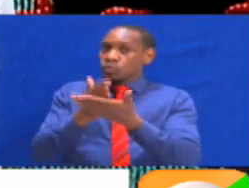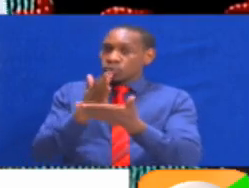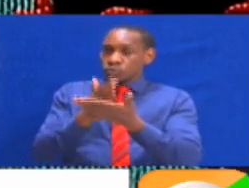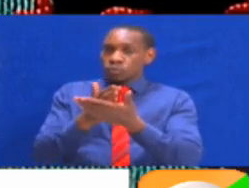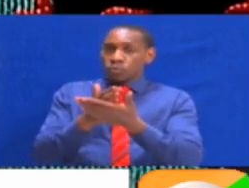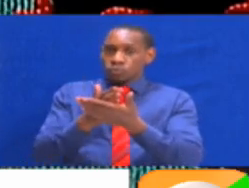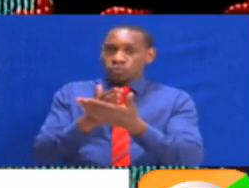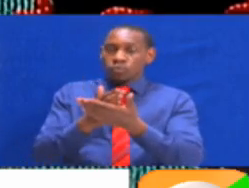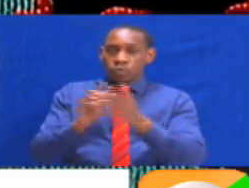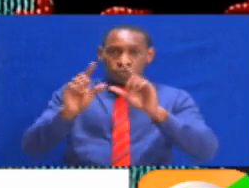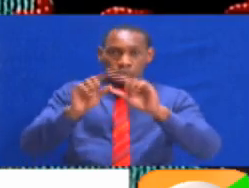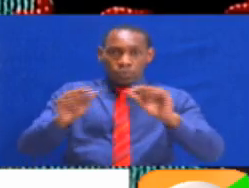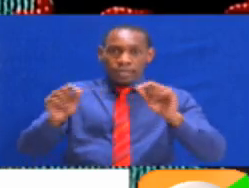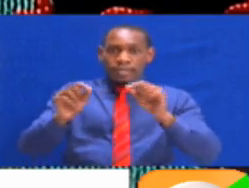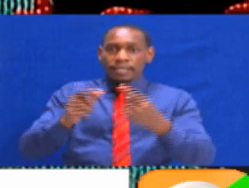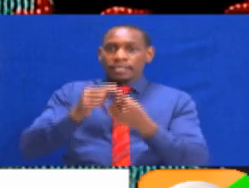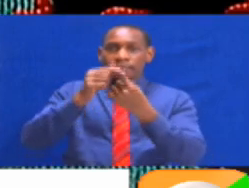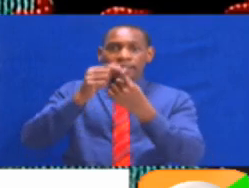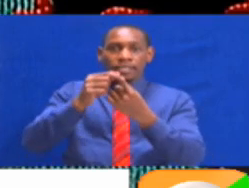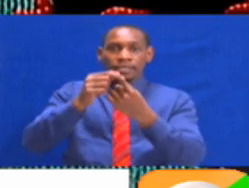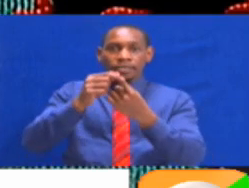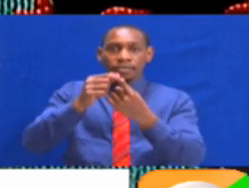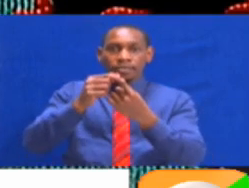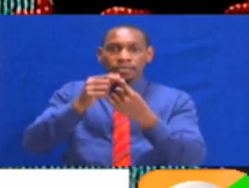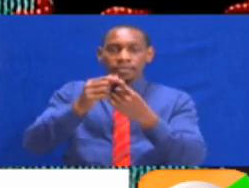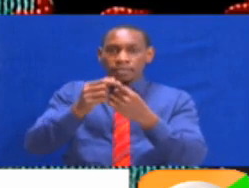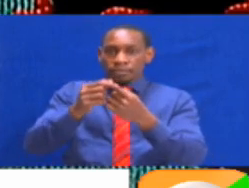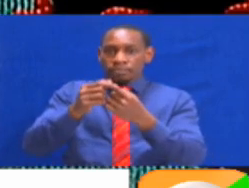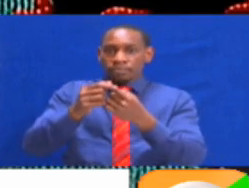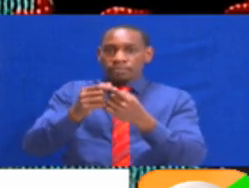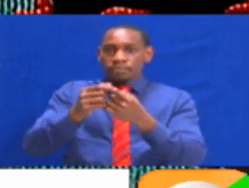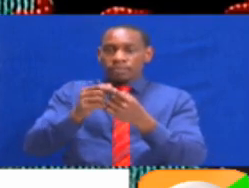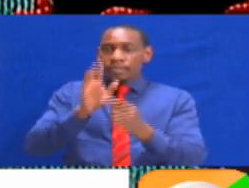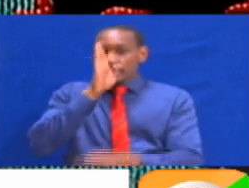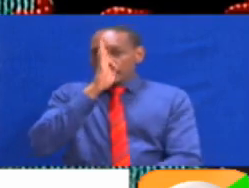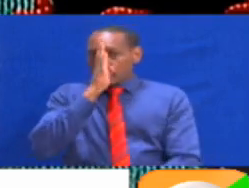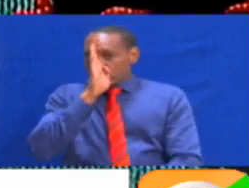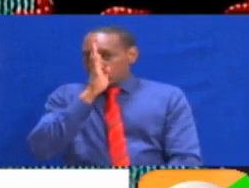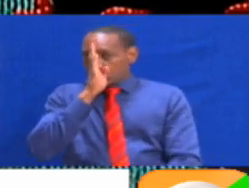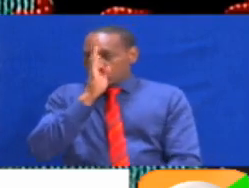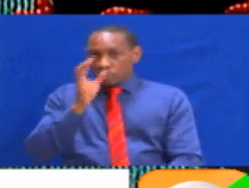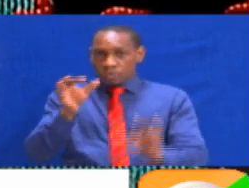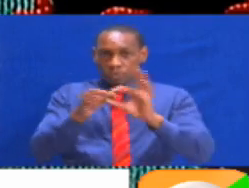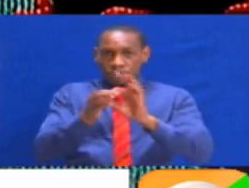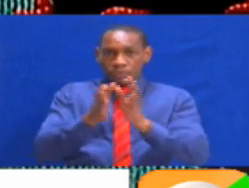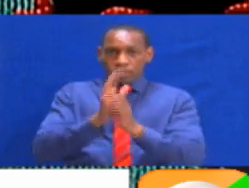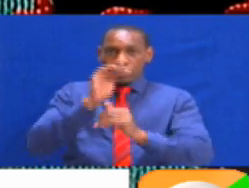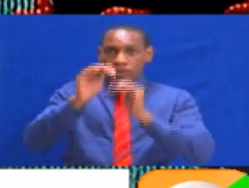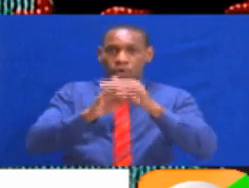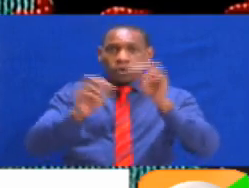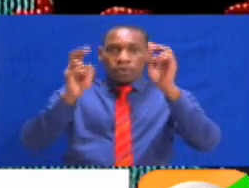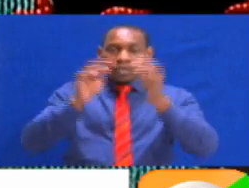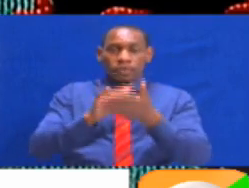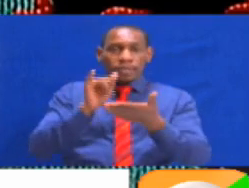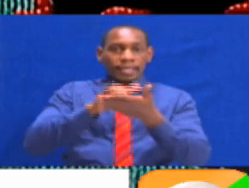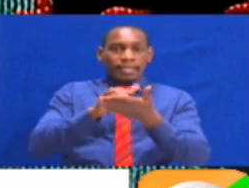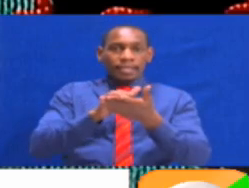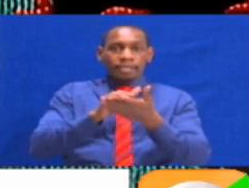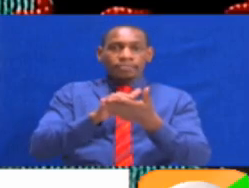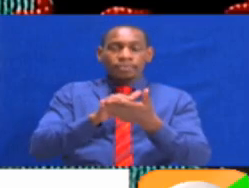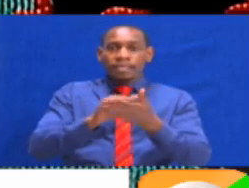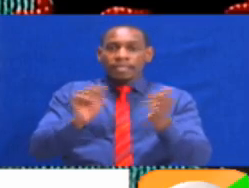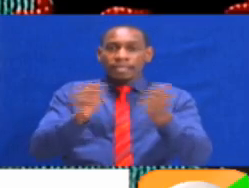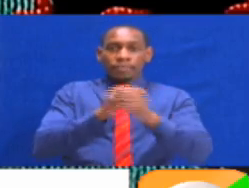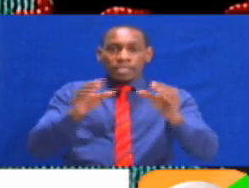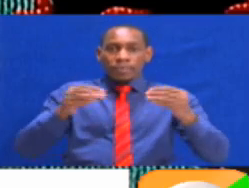points, especially in painting the uncertainty around this whole issue. short of making the admission